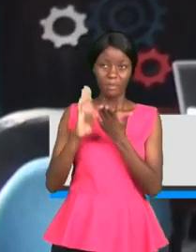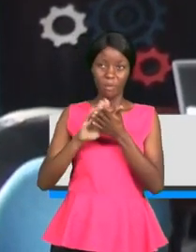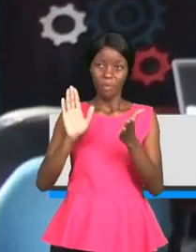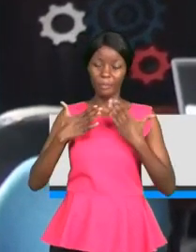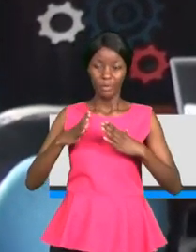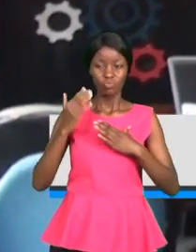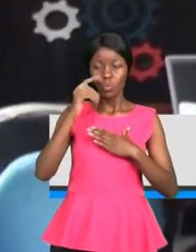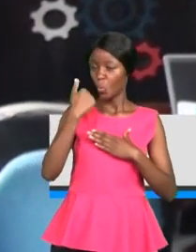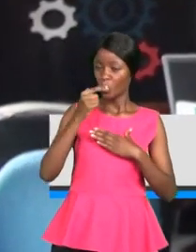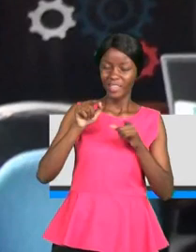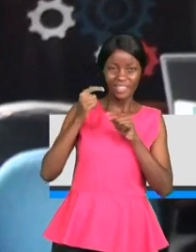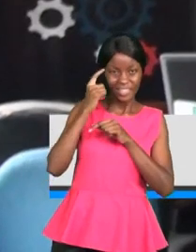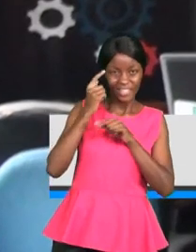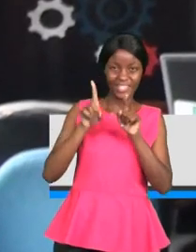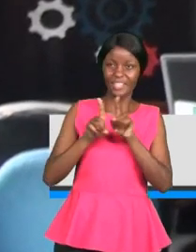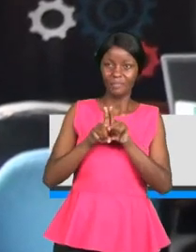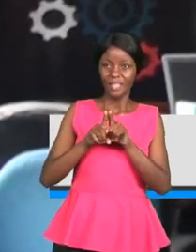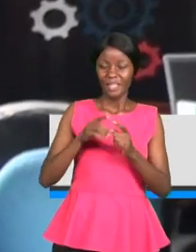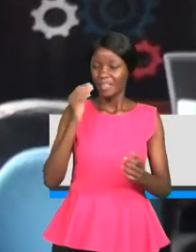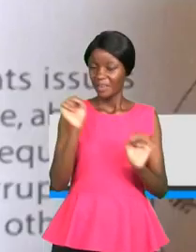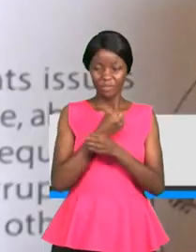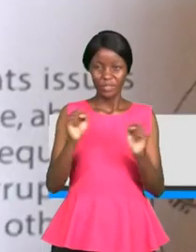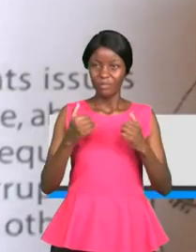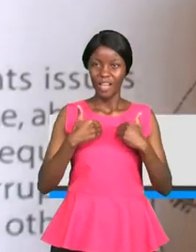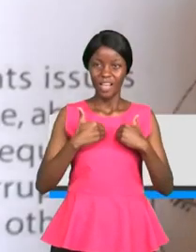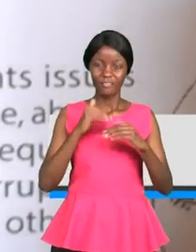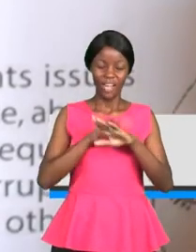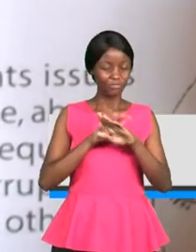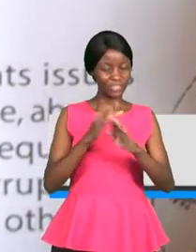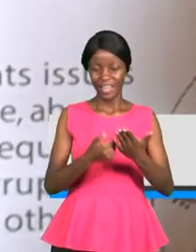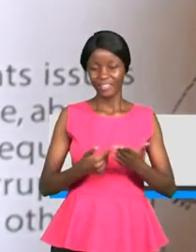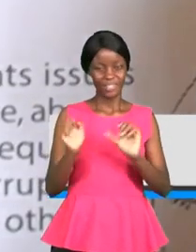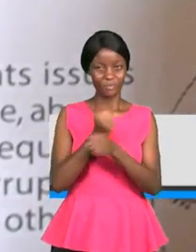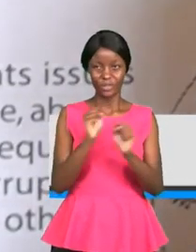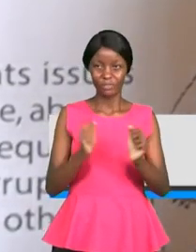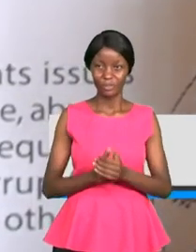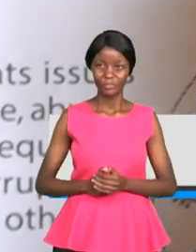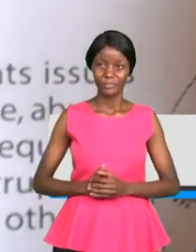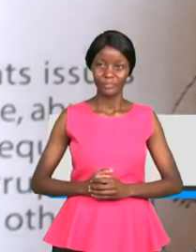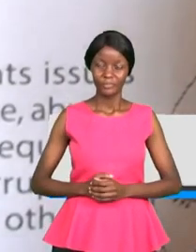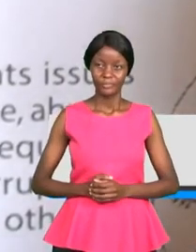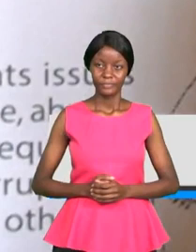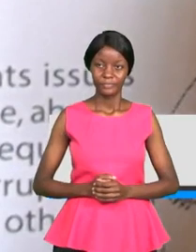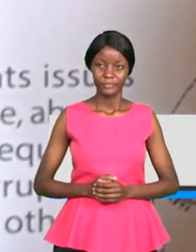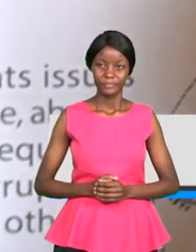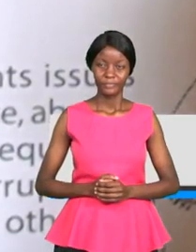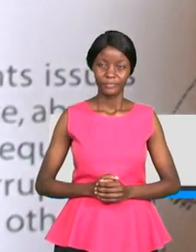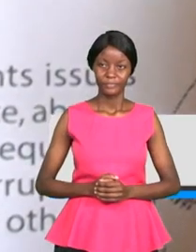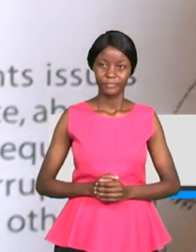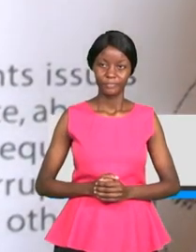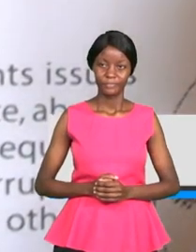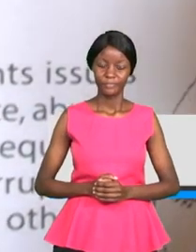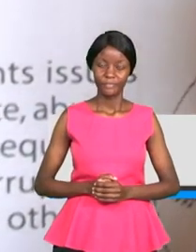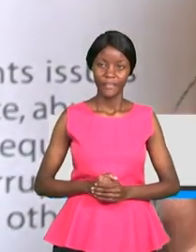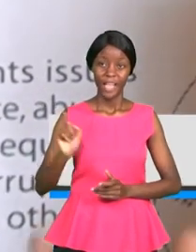here. We're not super excited that something good will come out of it. La première chose, c'est que le dialogue n'est pas... This